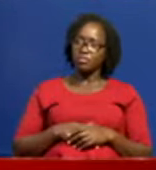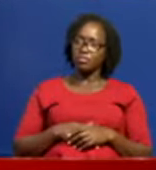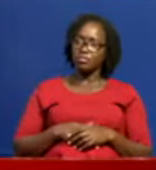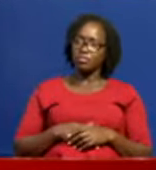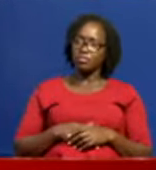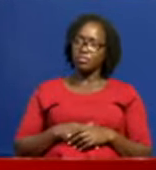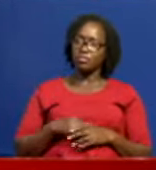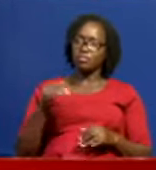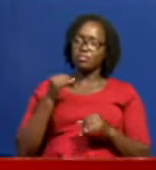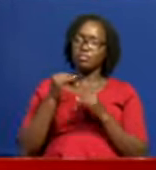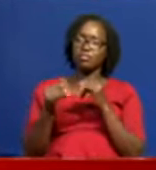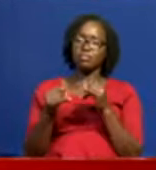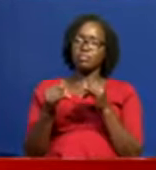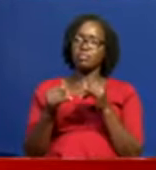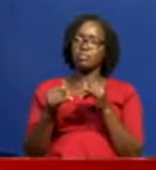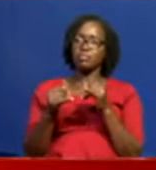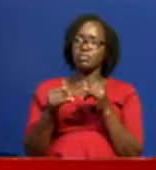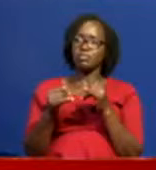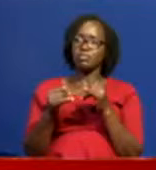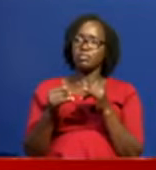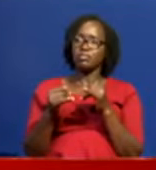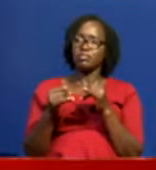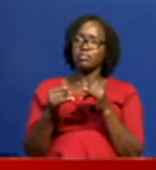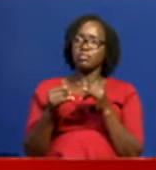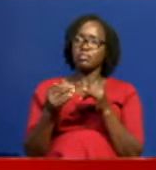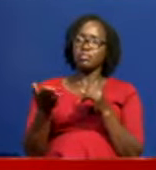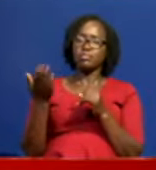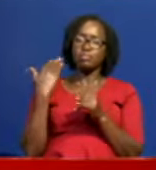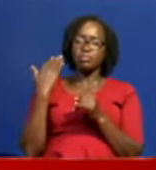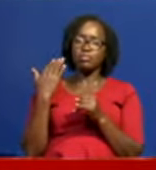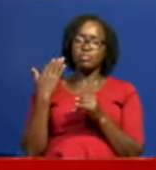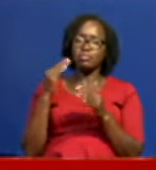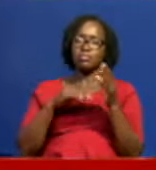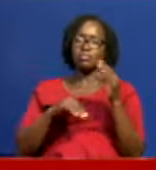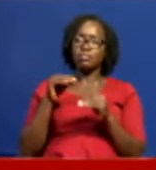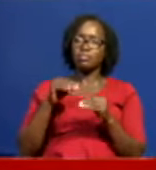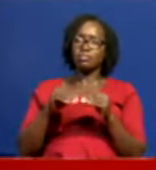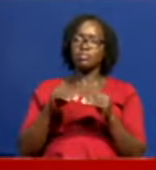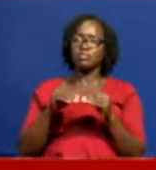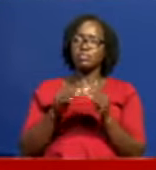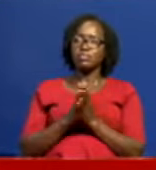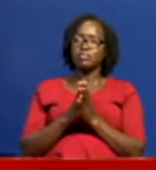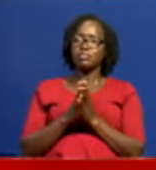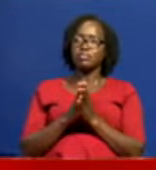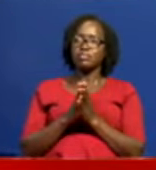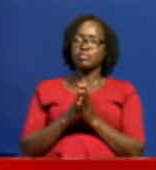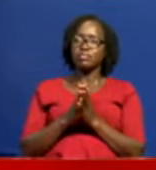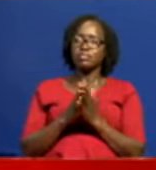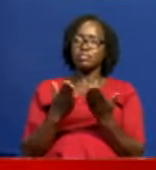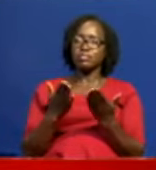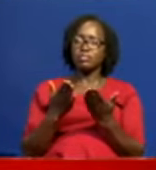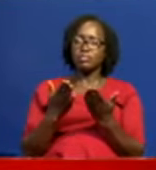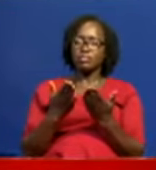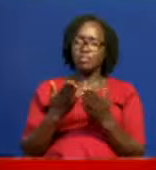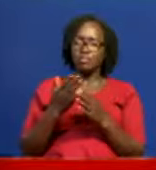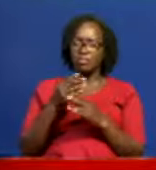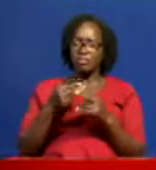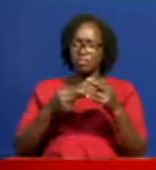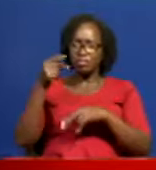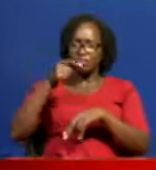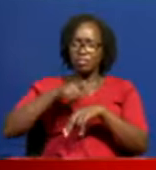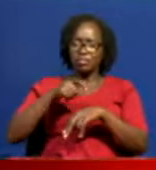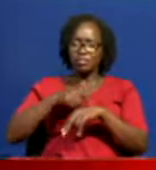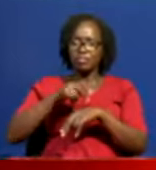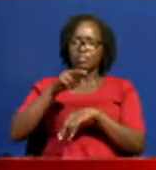In conclusion, the last general elections were a watershed moment for our nation.